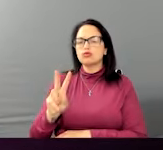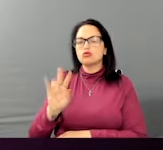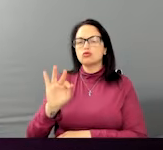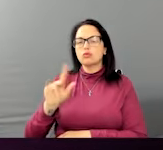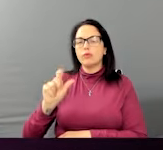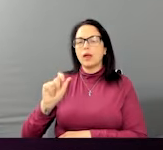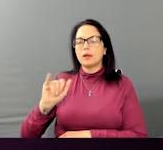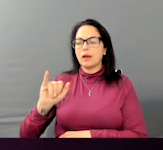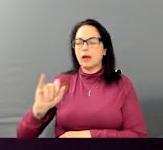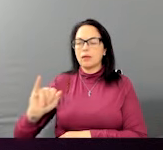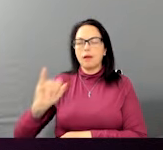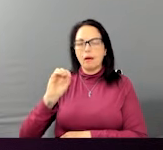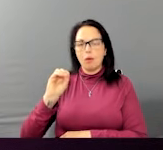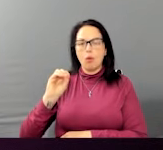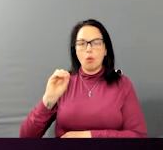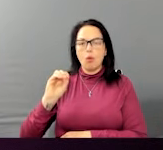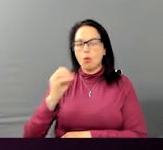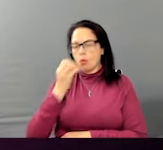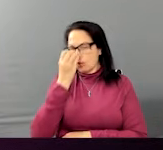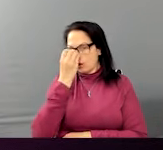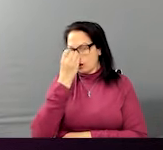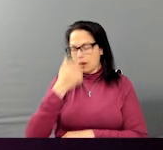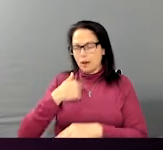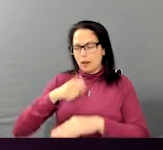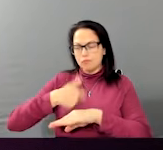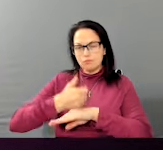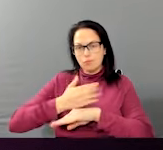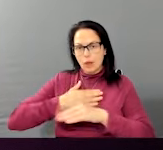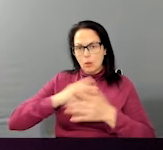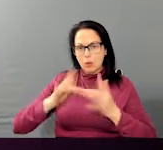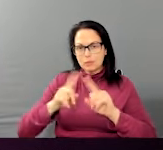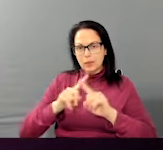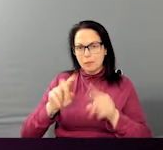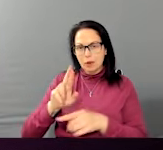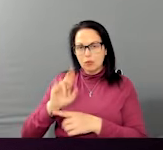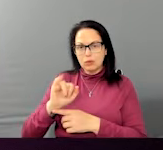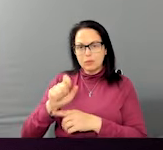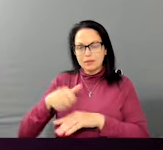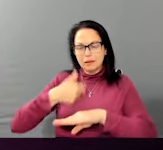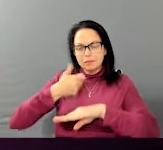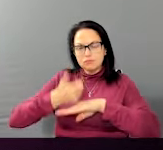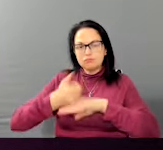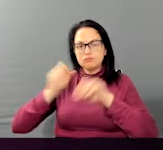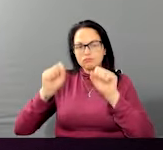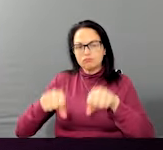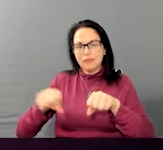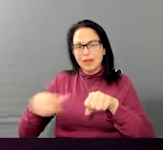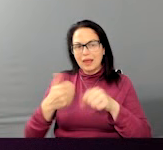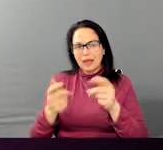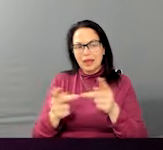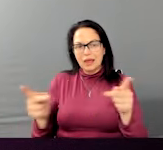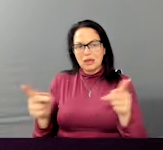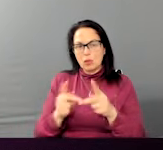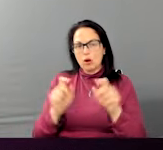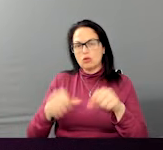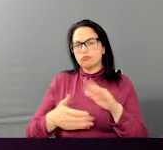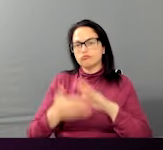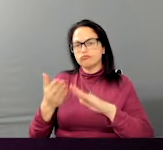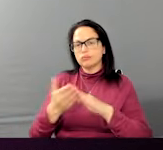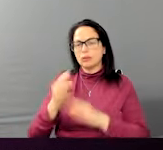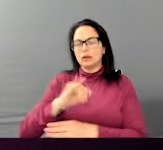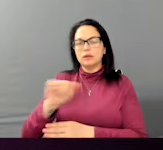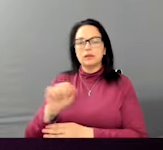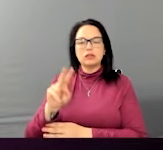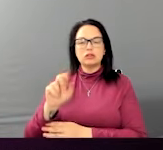fly.io, which is where I deploy my website. But Remix can deploy on anywhere you can run JavaScript. You can deploy